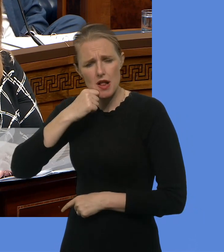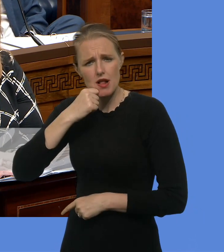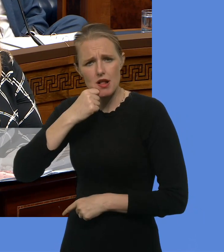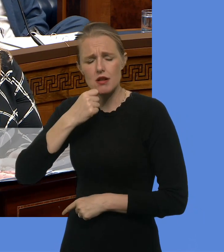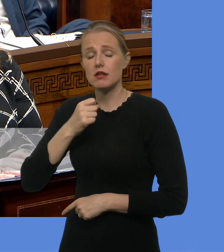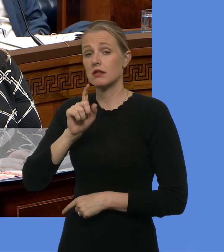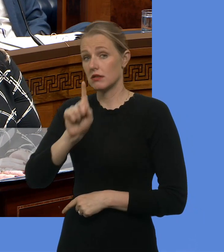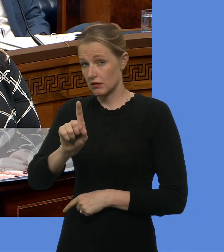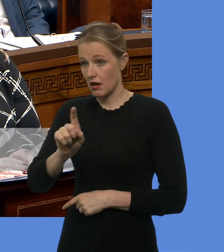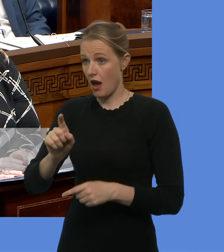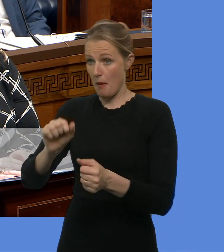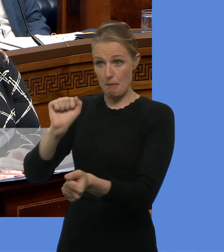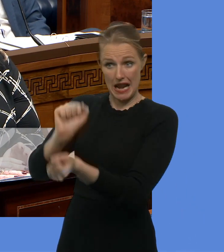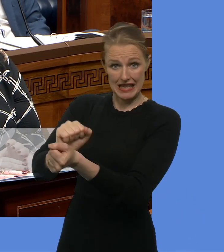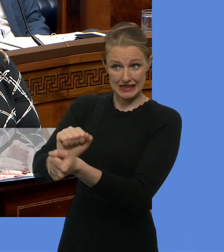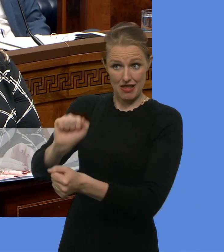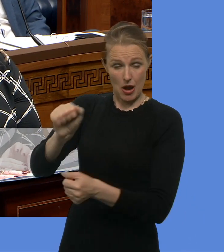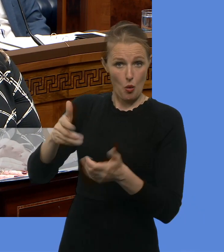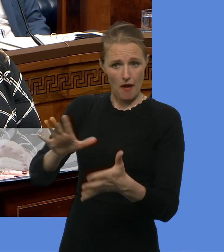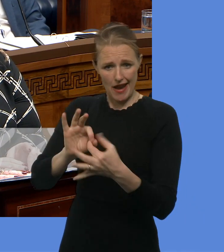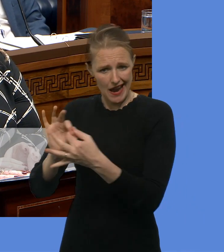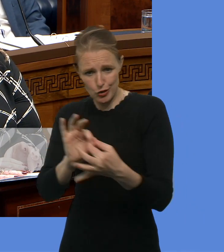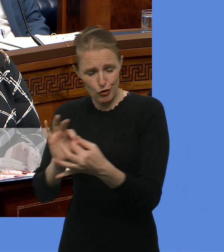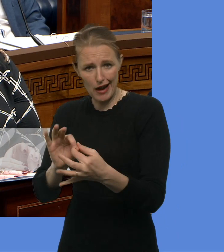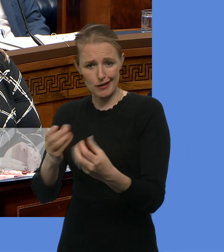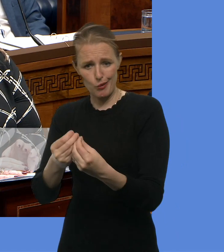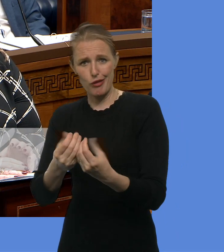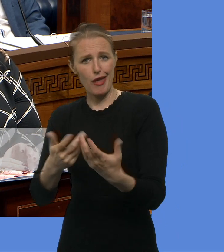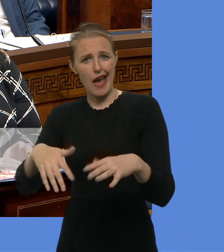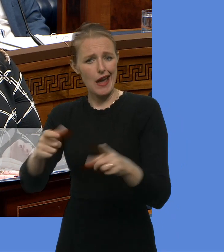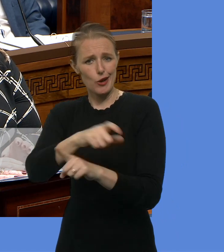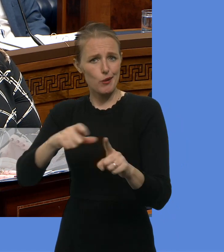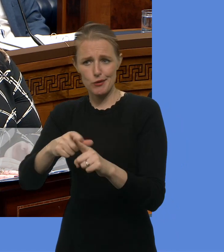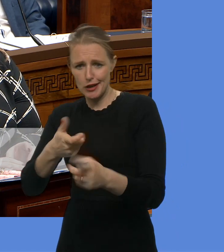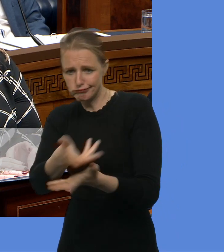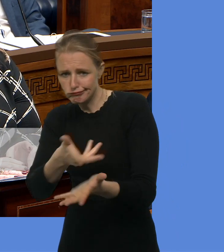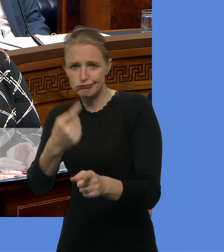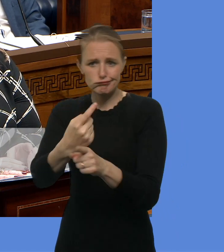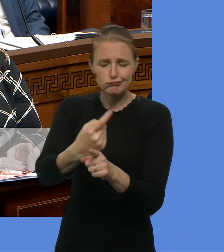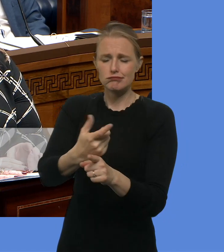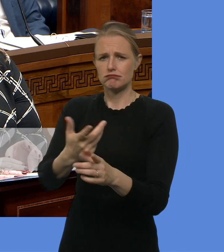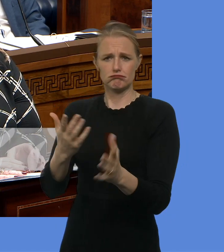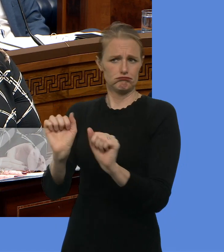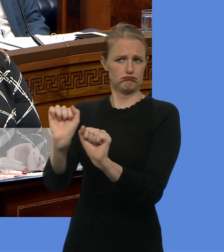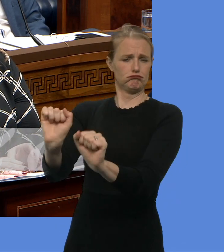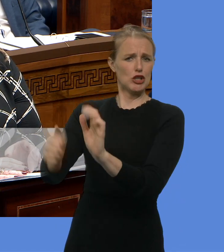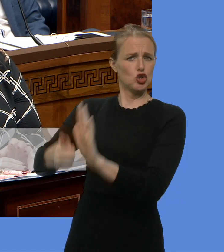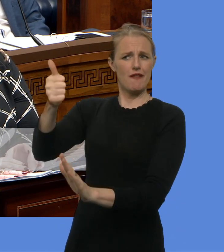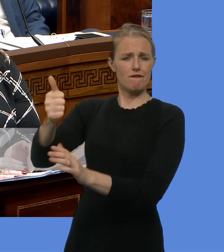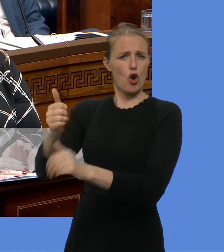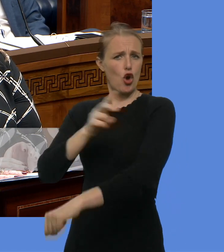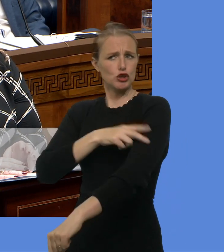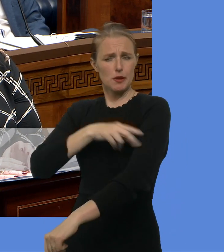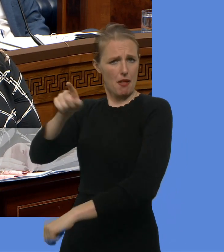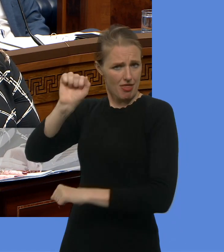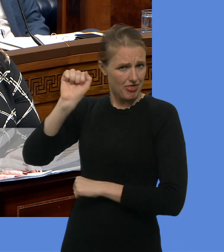sense. However, how the police interact with members of any community is a matter of operational responsibility of the Chief Constable, not